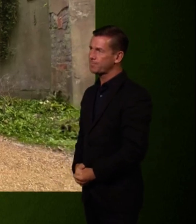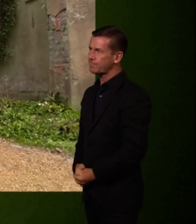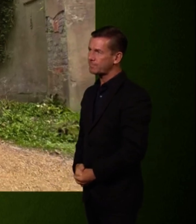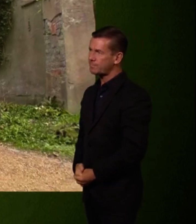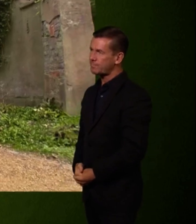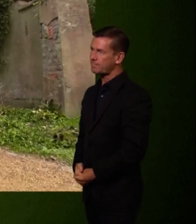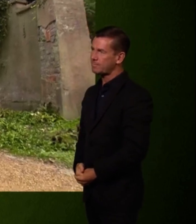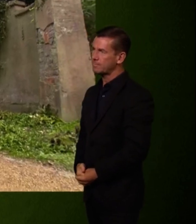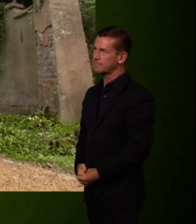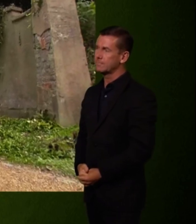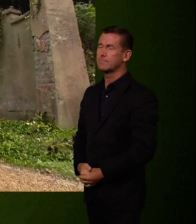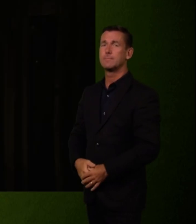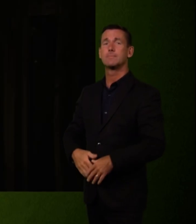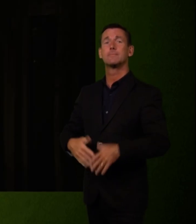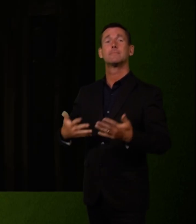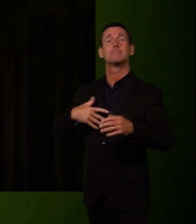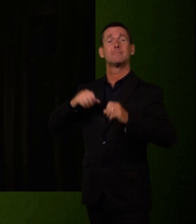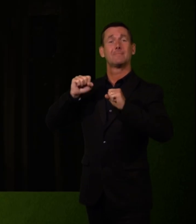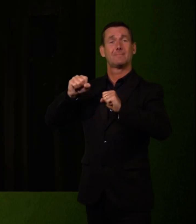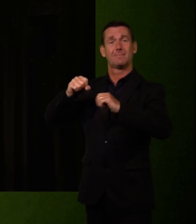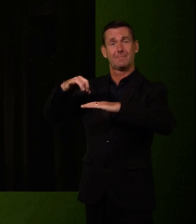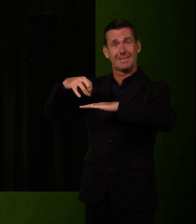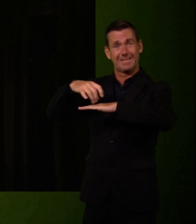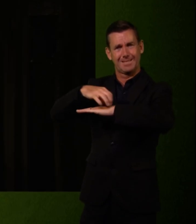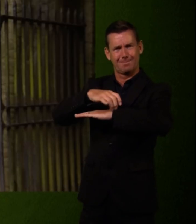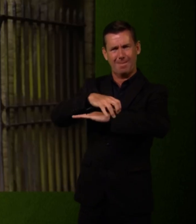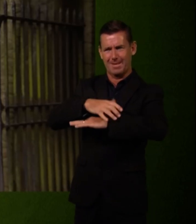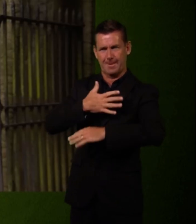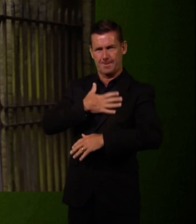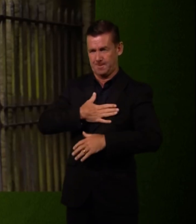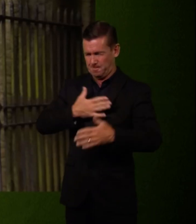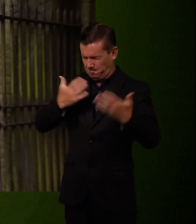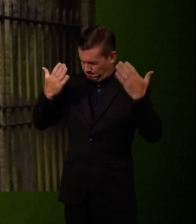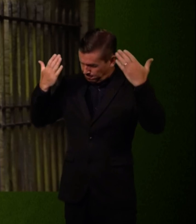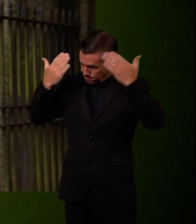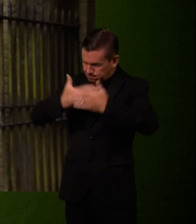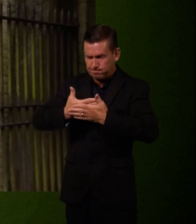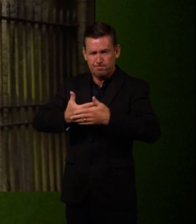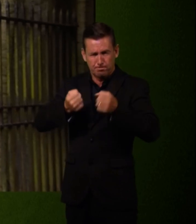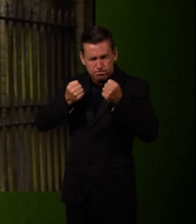In fact, these spiders are looking for a far more niche habitat.